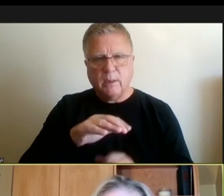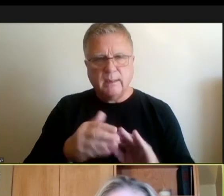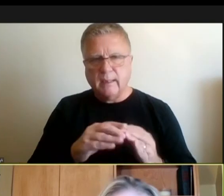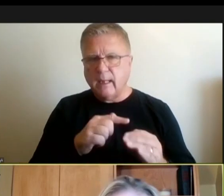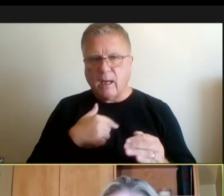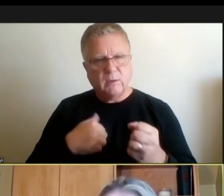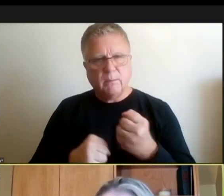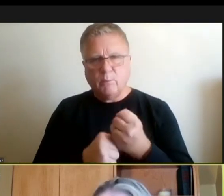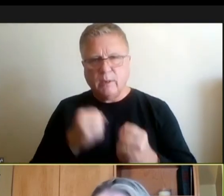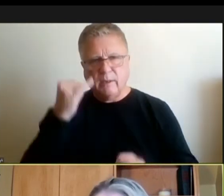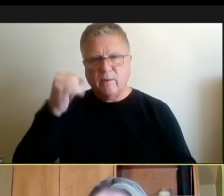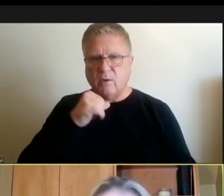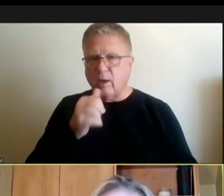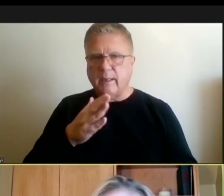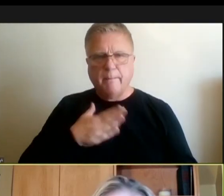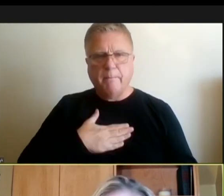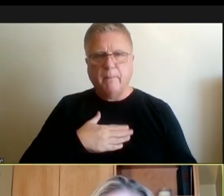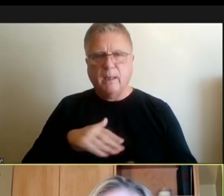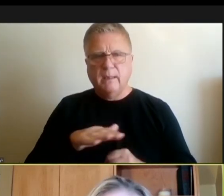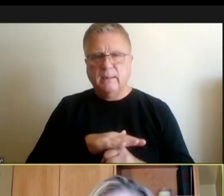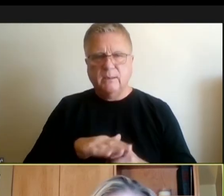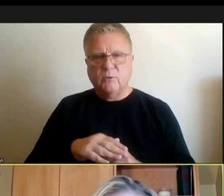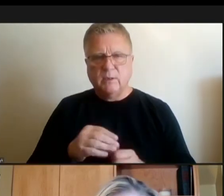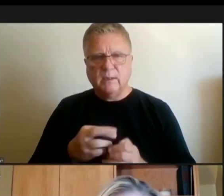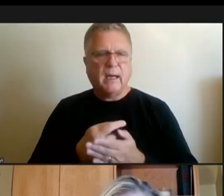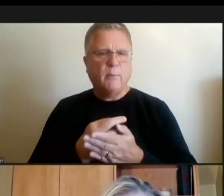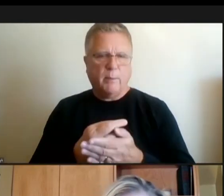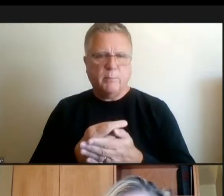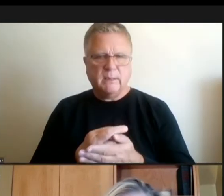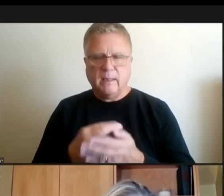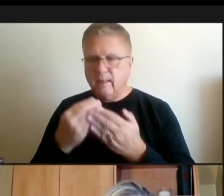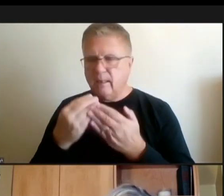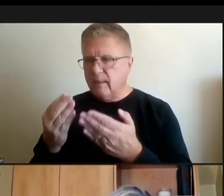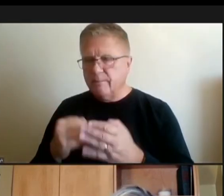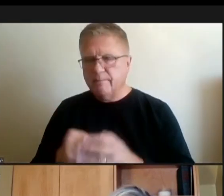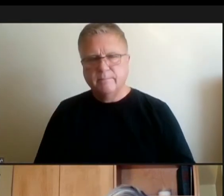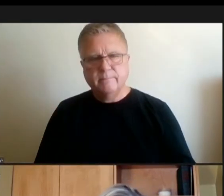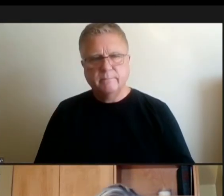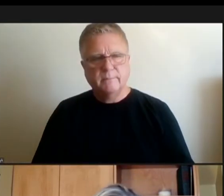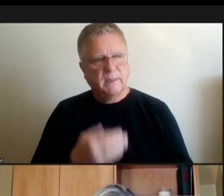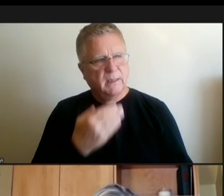it's not in the district I represent. Thank you. Thank you.